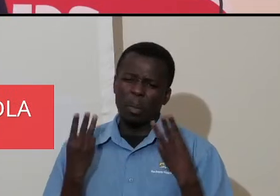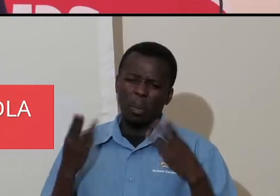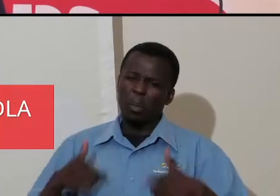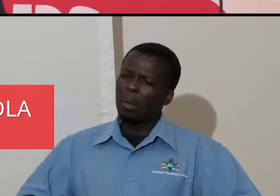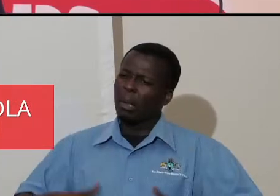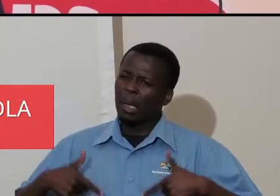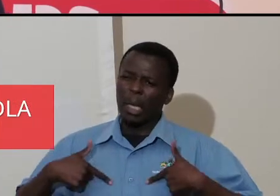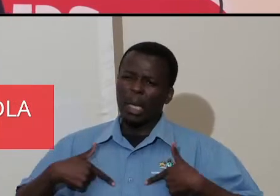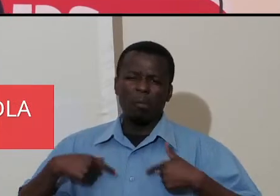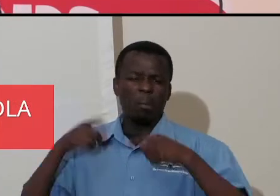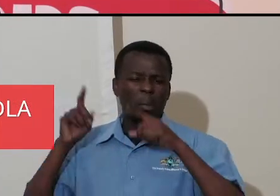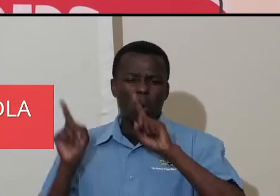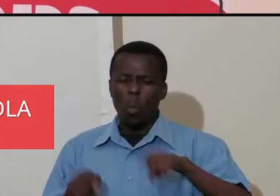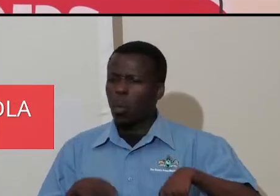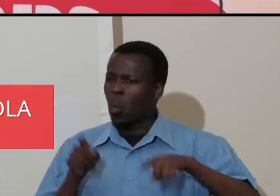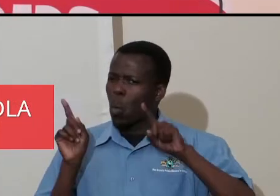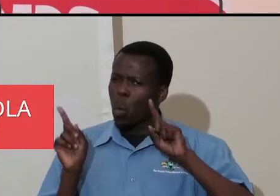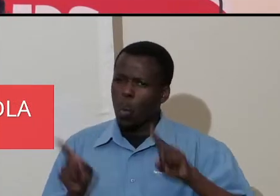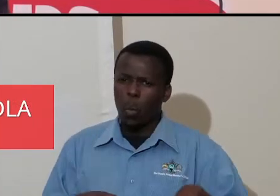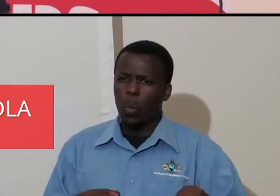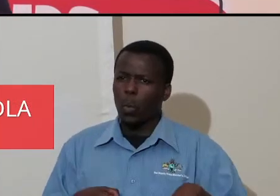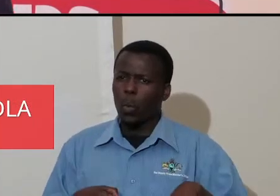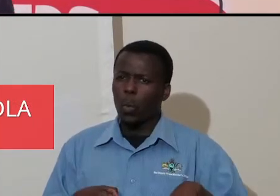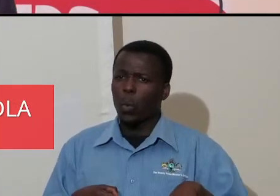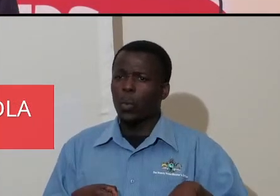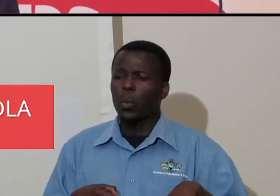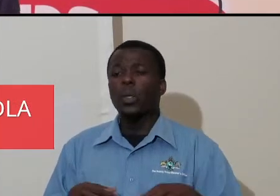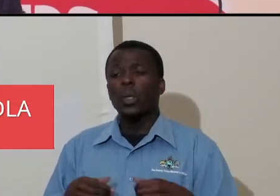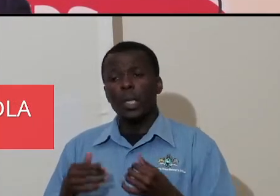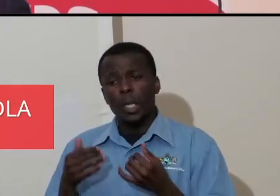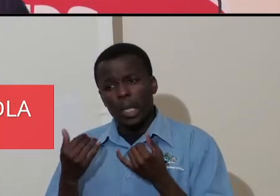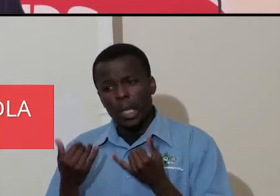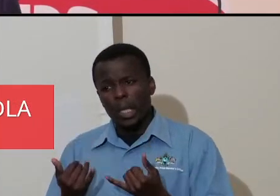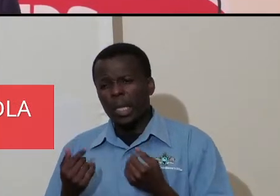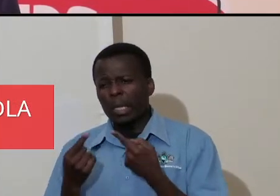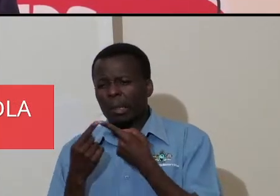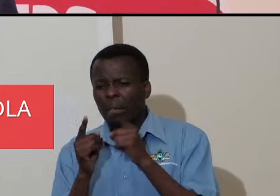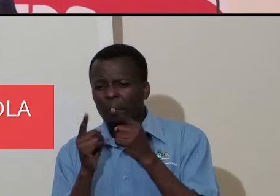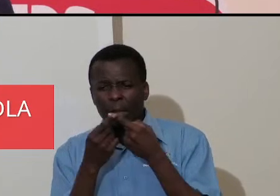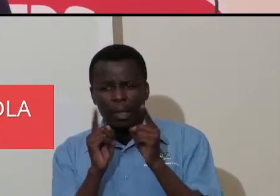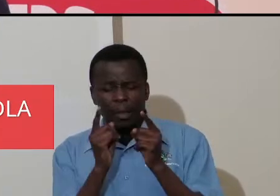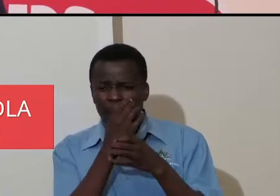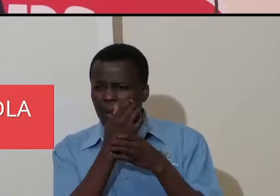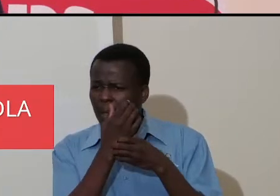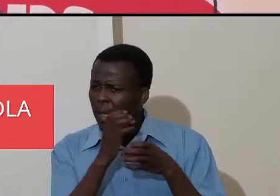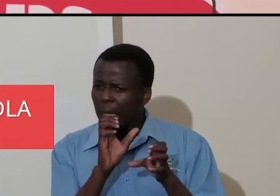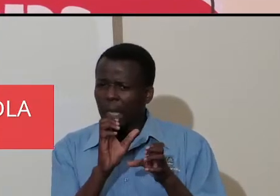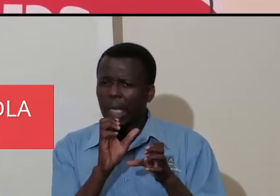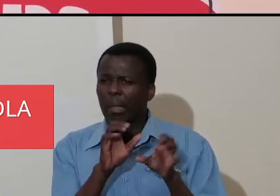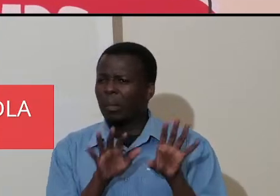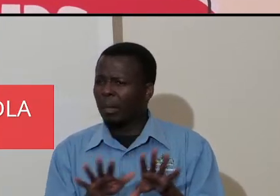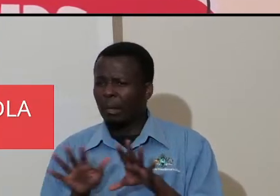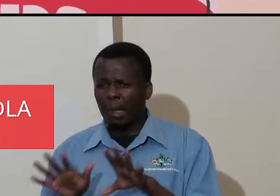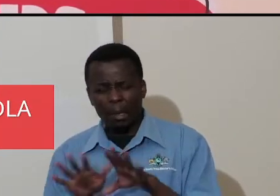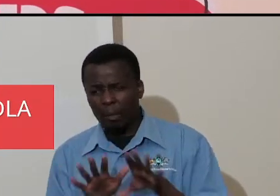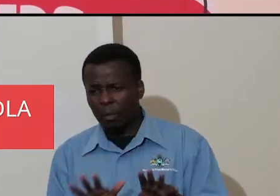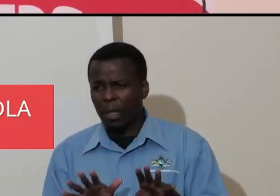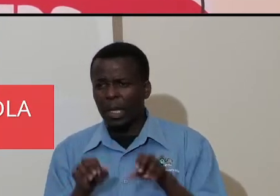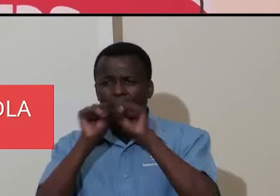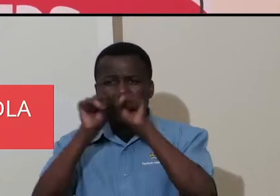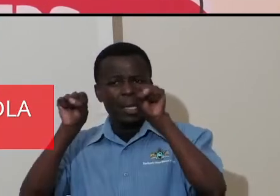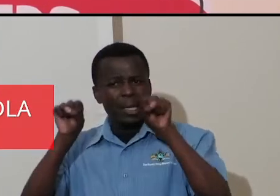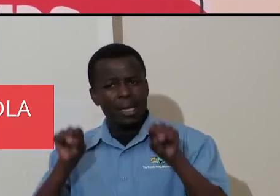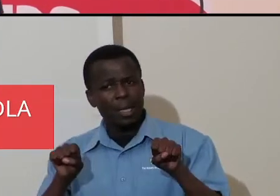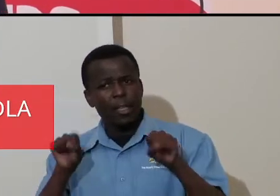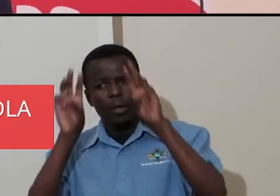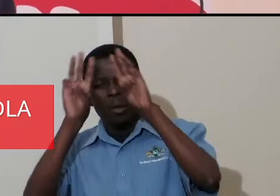livelihoods. It has exposed fragilities of states and global systems.